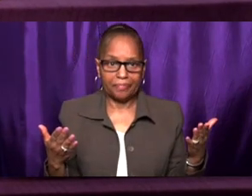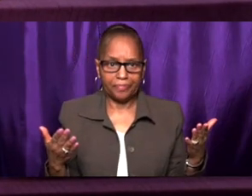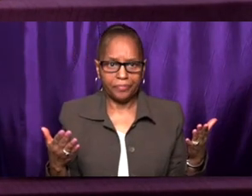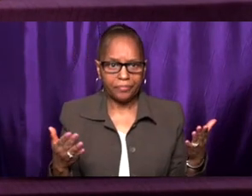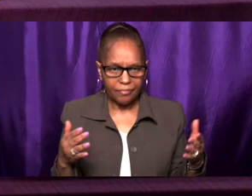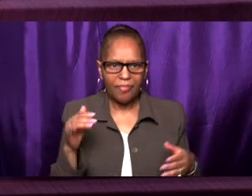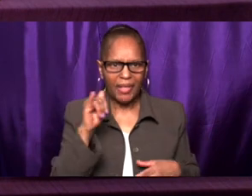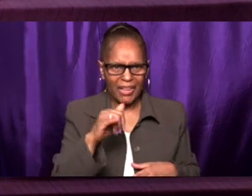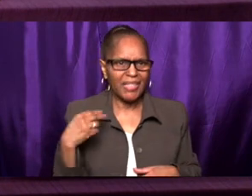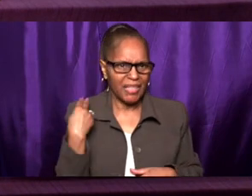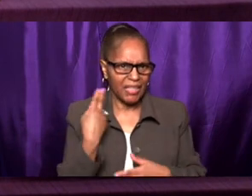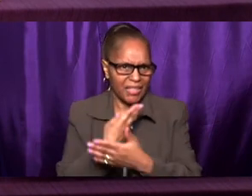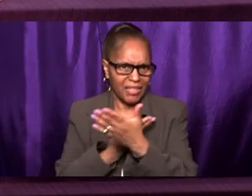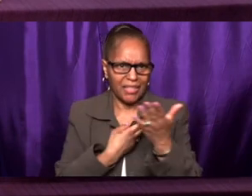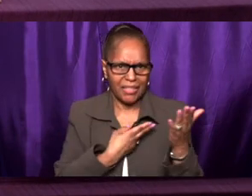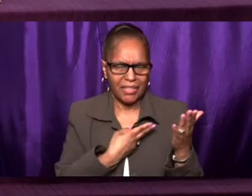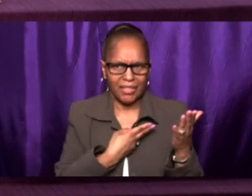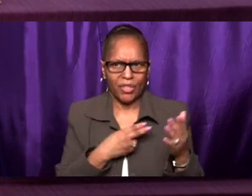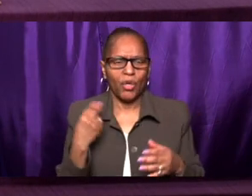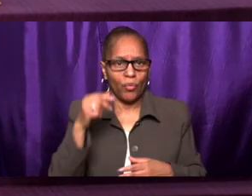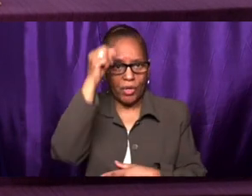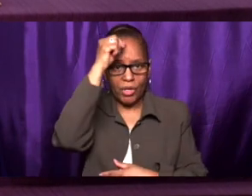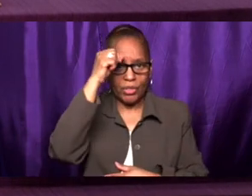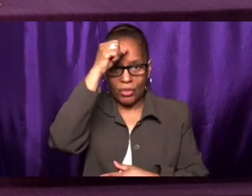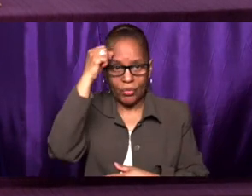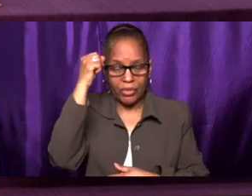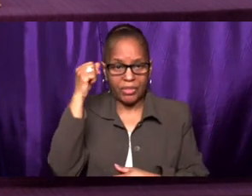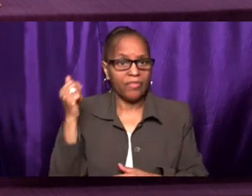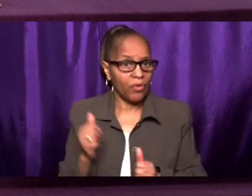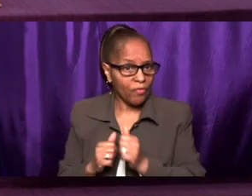That's us. We're anointed for avoidance.